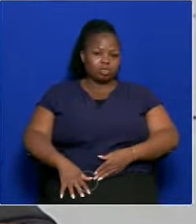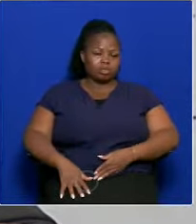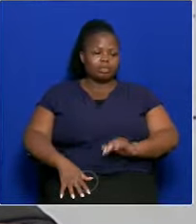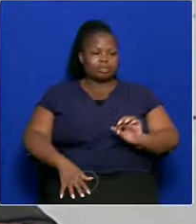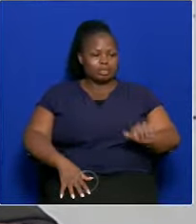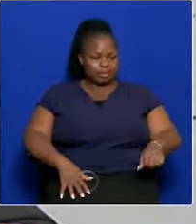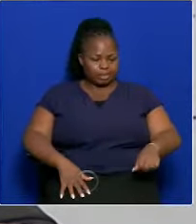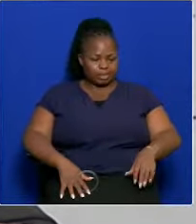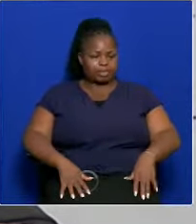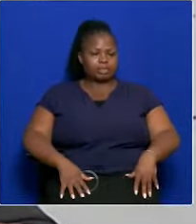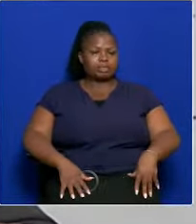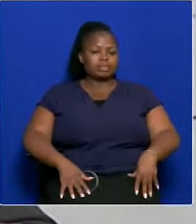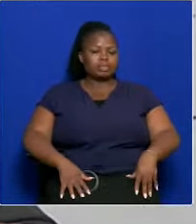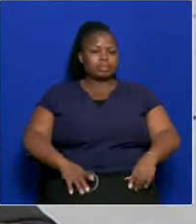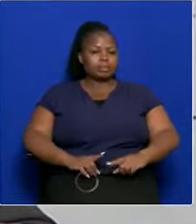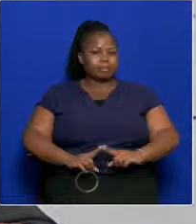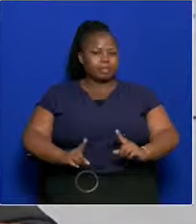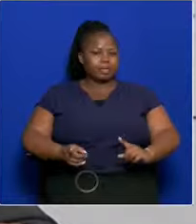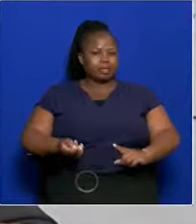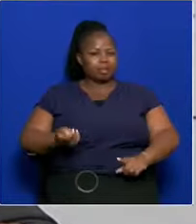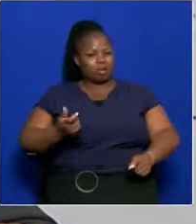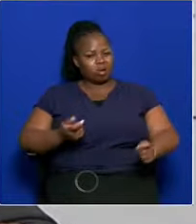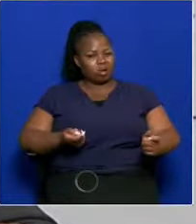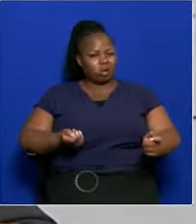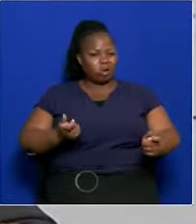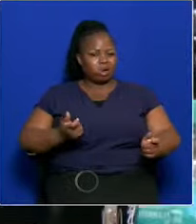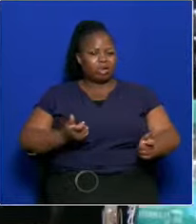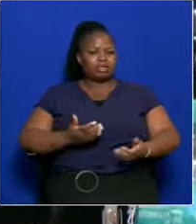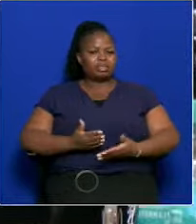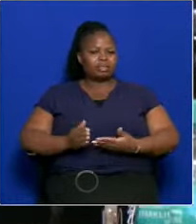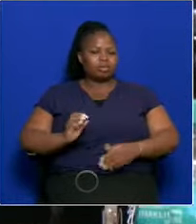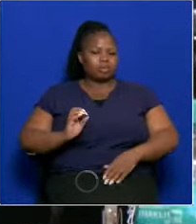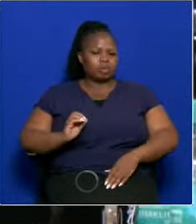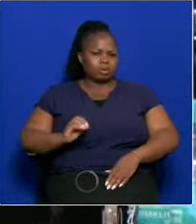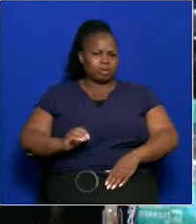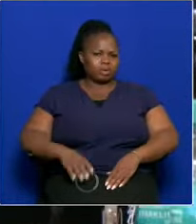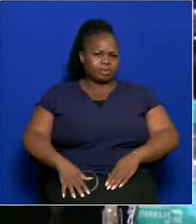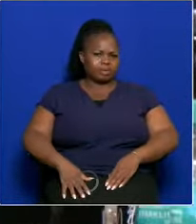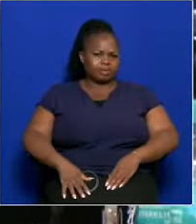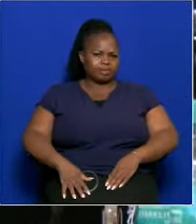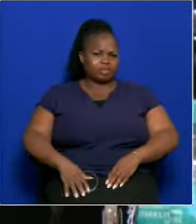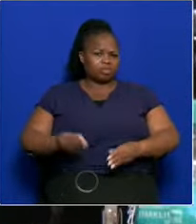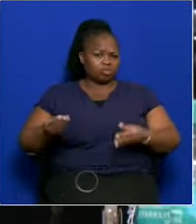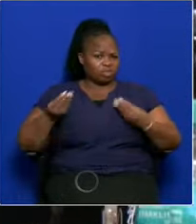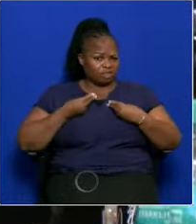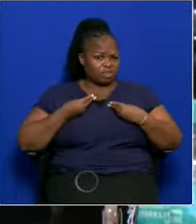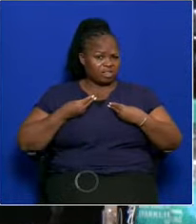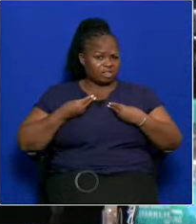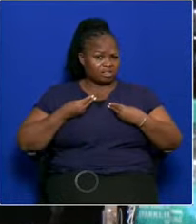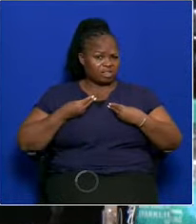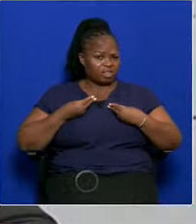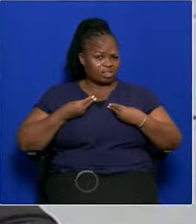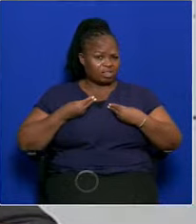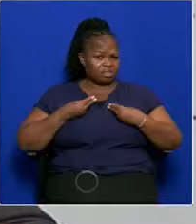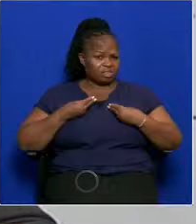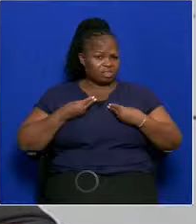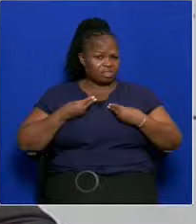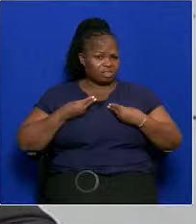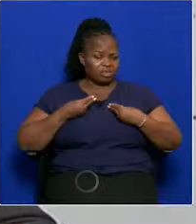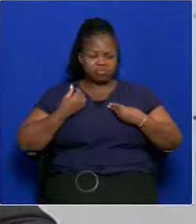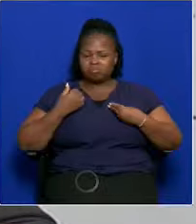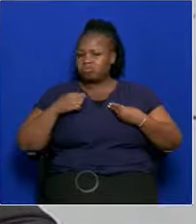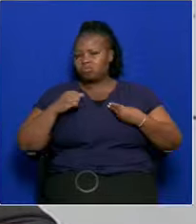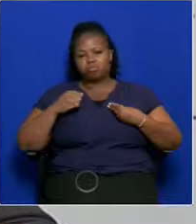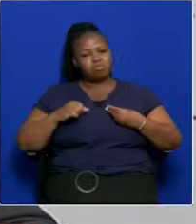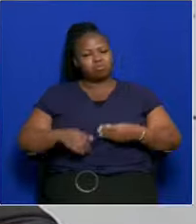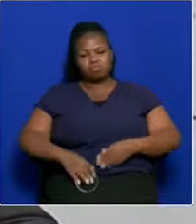is some few messages. And did you provide us with that some few messages? No.